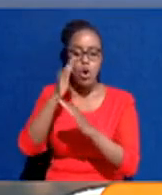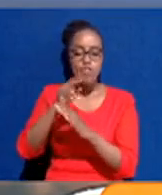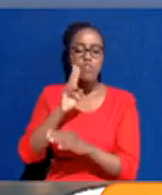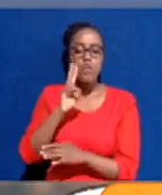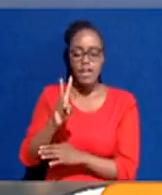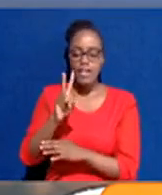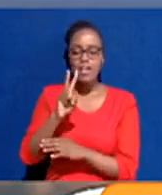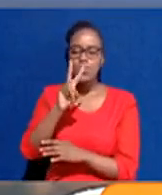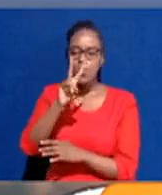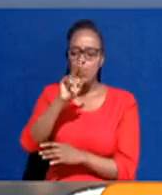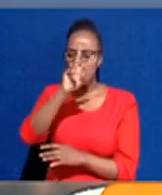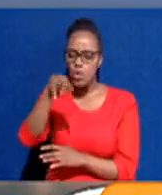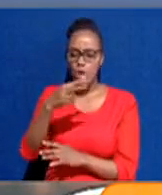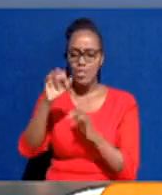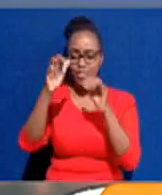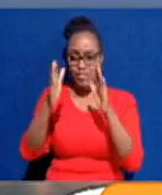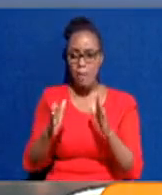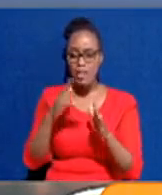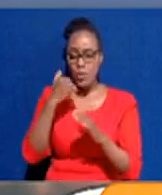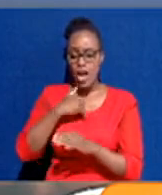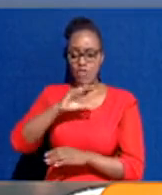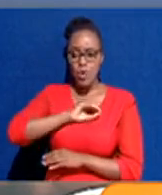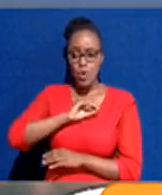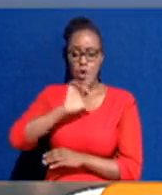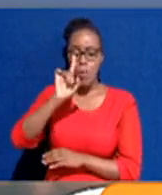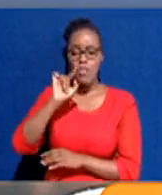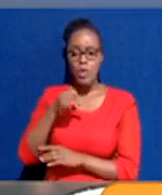2,000 farmers owning a combined acreage of